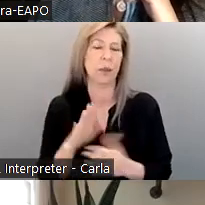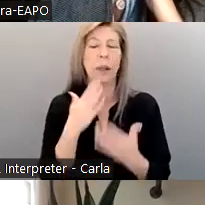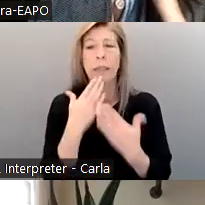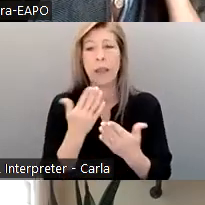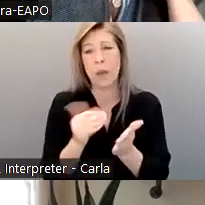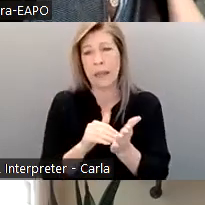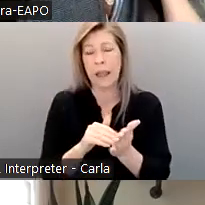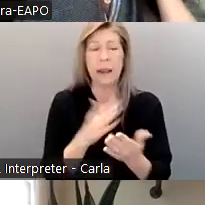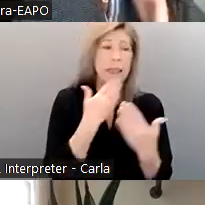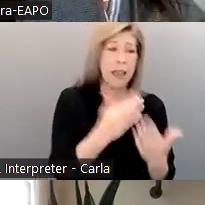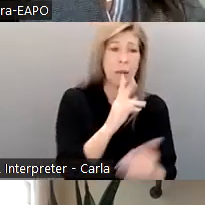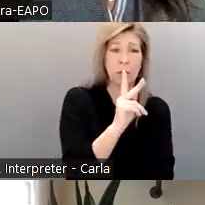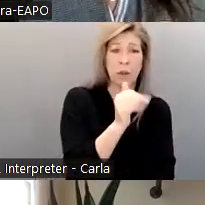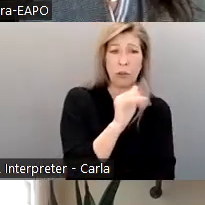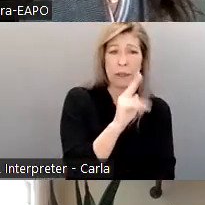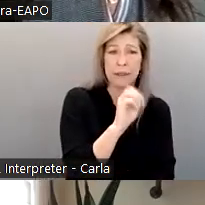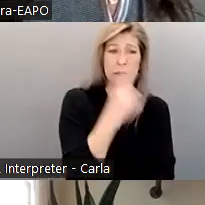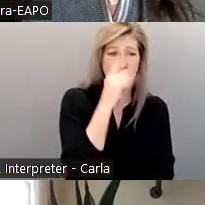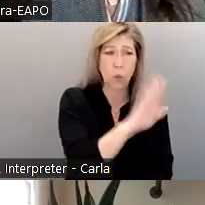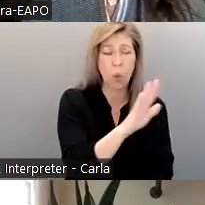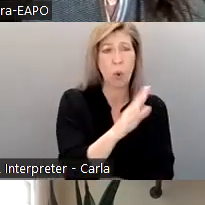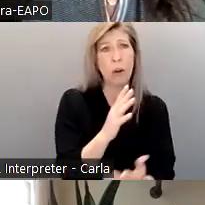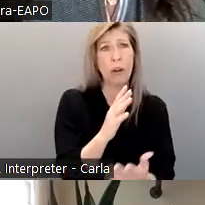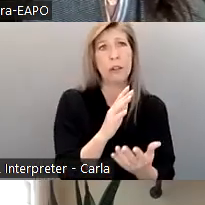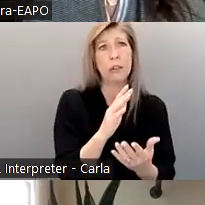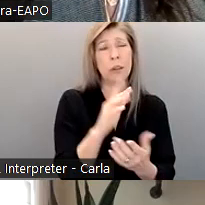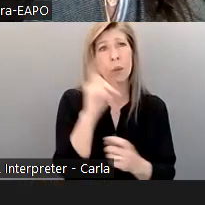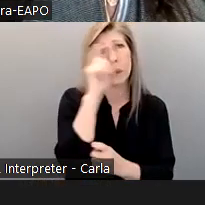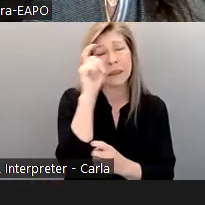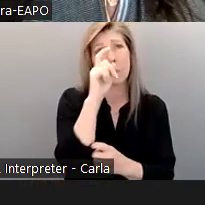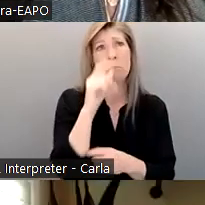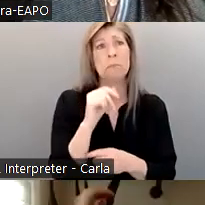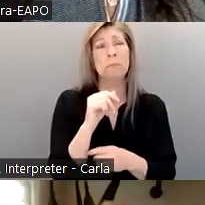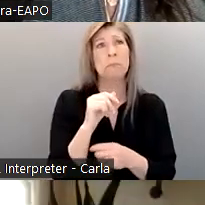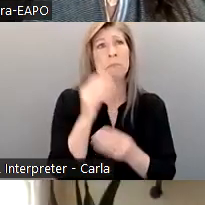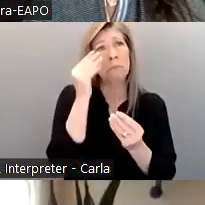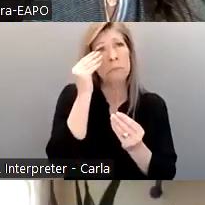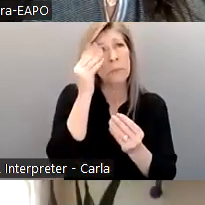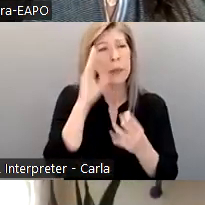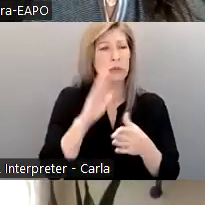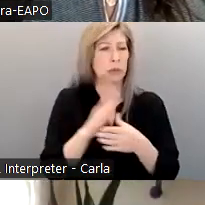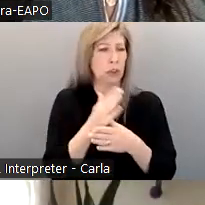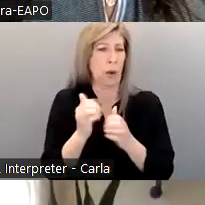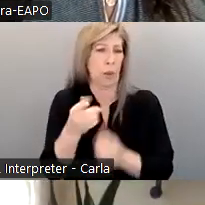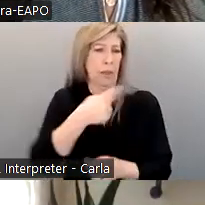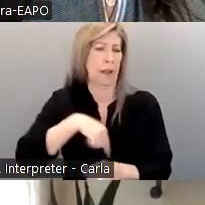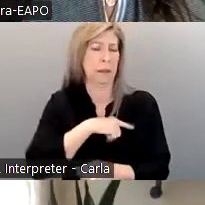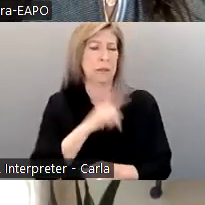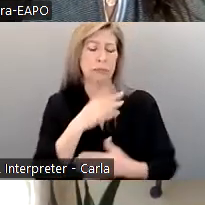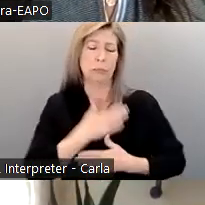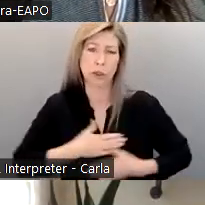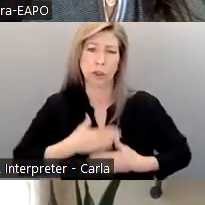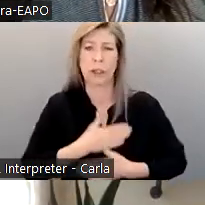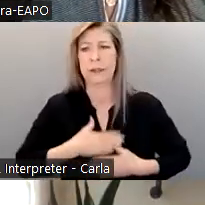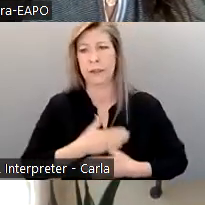for sharing all your wisdom and information with us today. We really appreciate it, and also